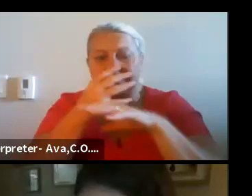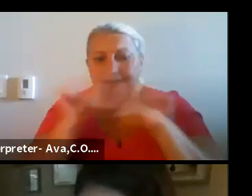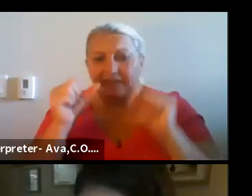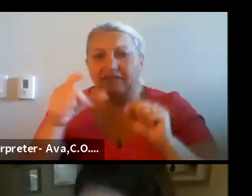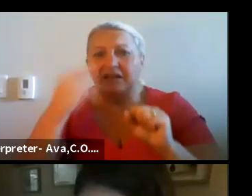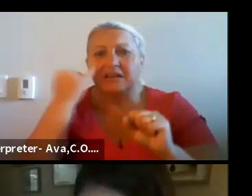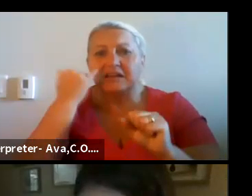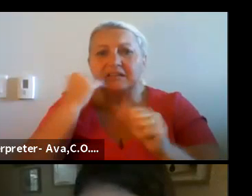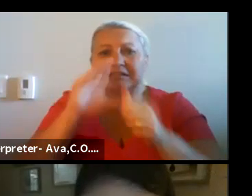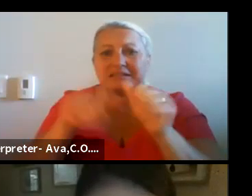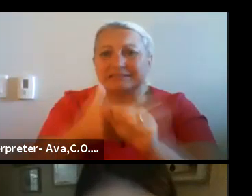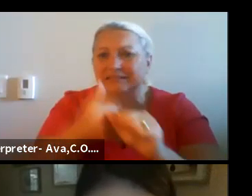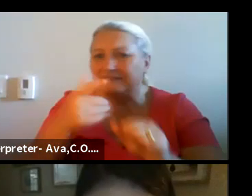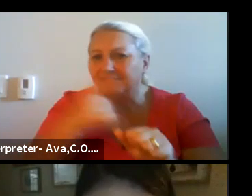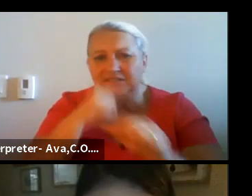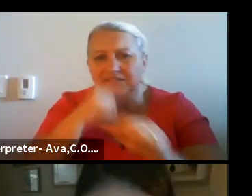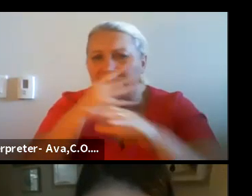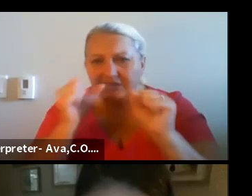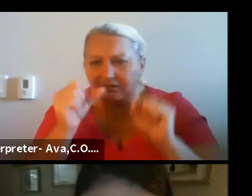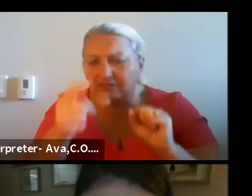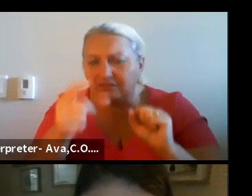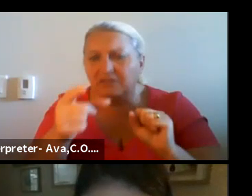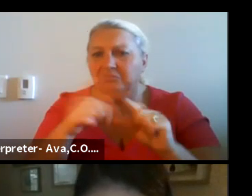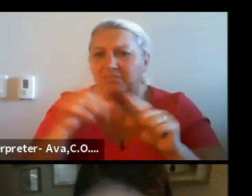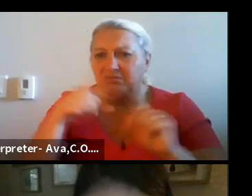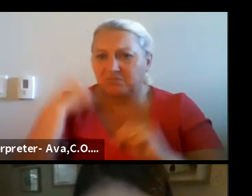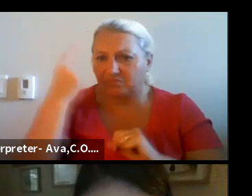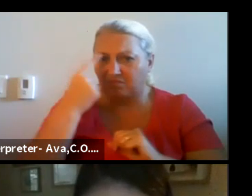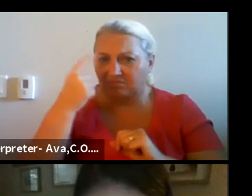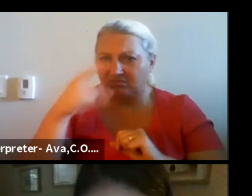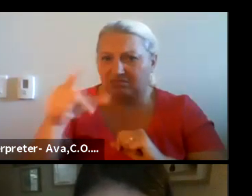maybe if not speaking about the particular event,